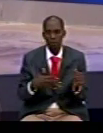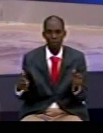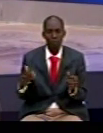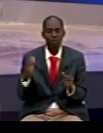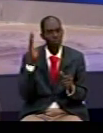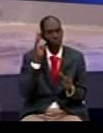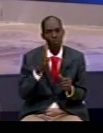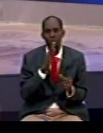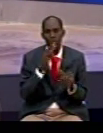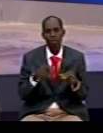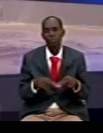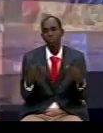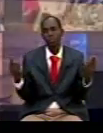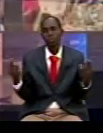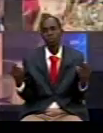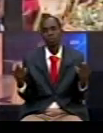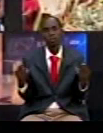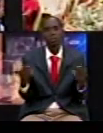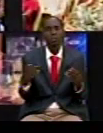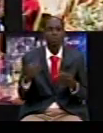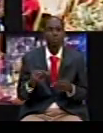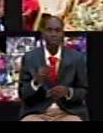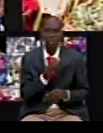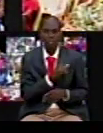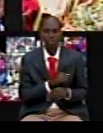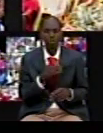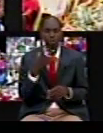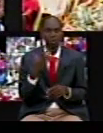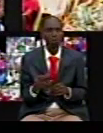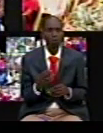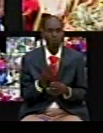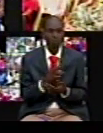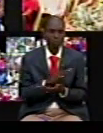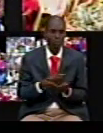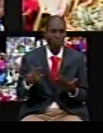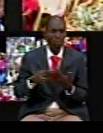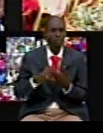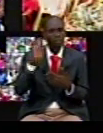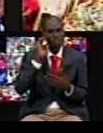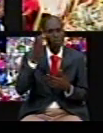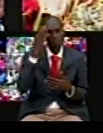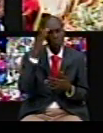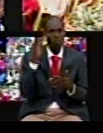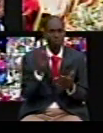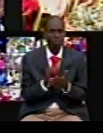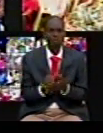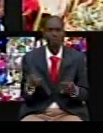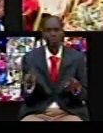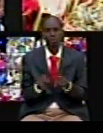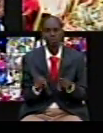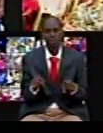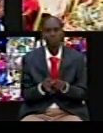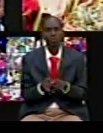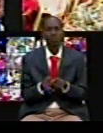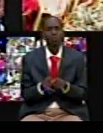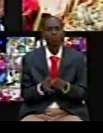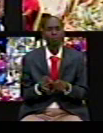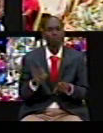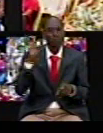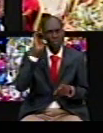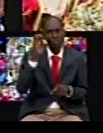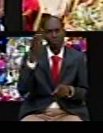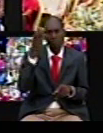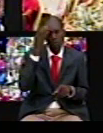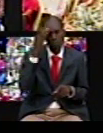rewarded. Actions of filthiness, he knows that too. Actions and acts of falsehood, he